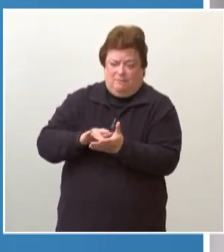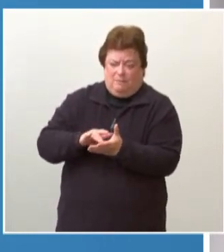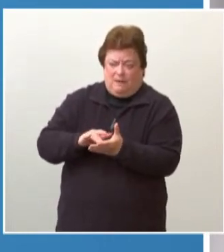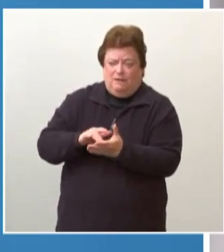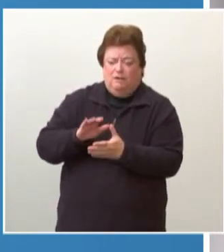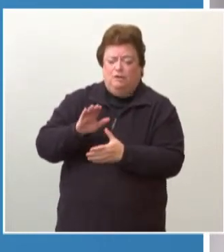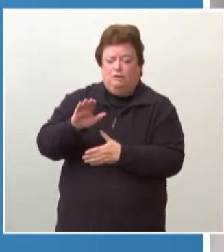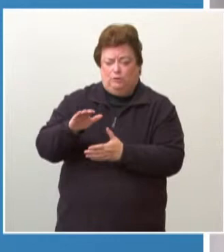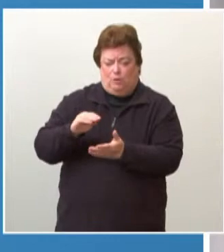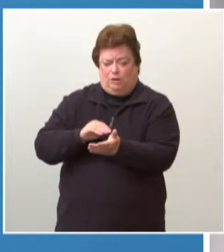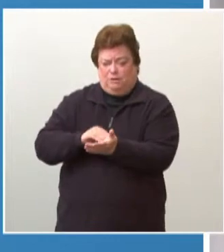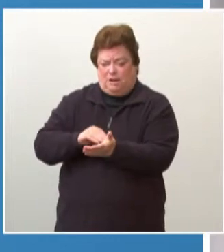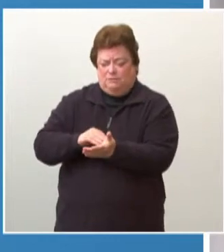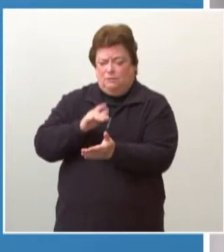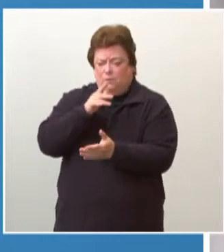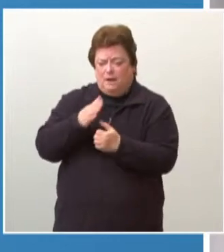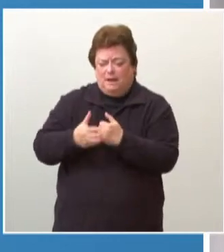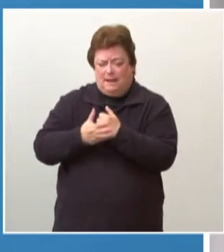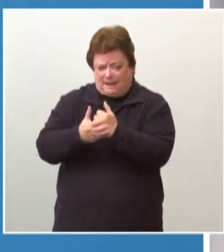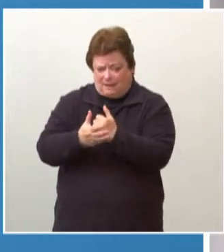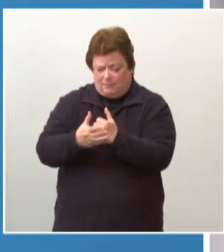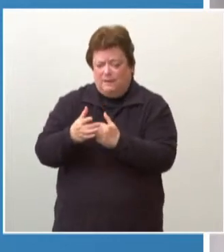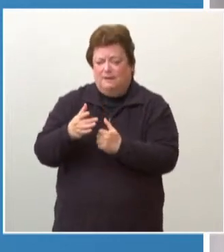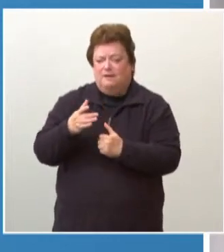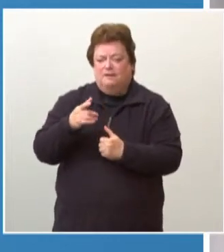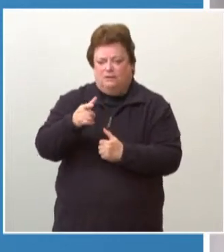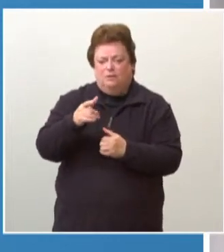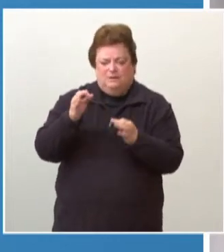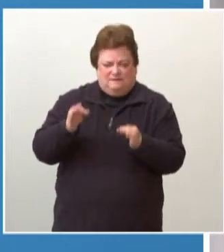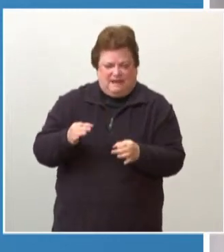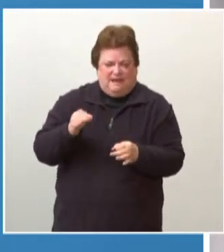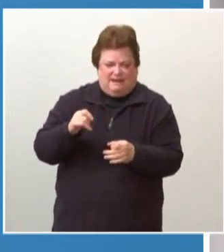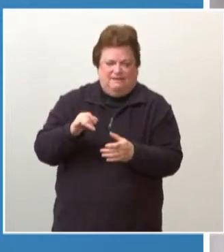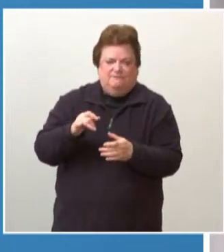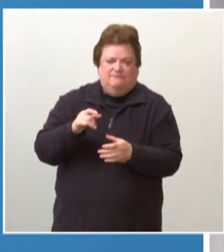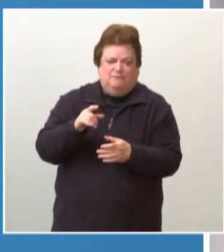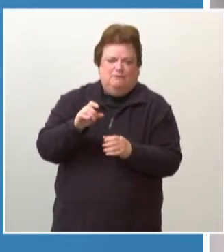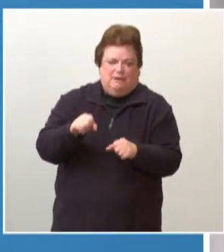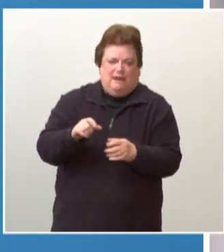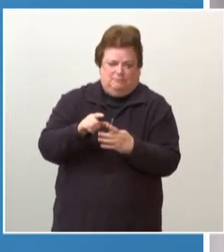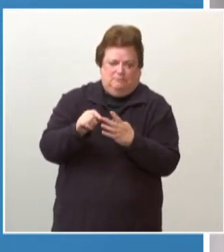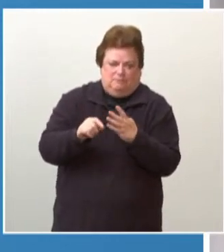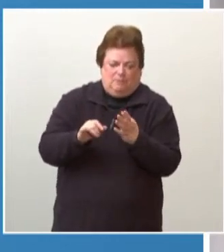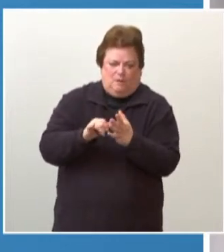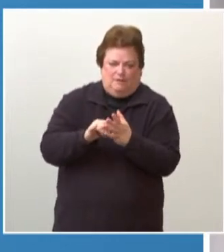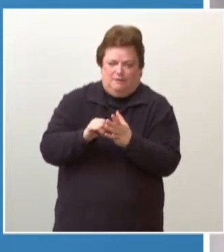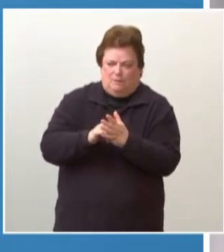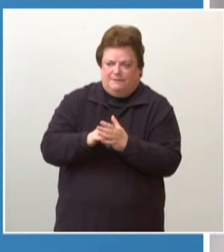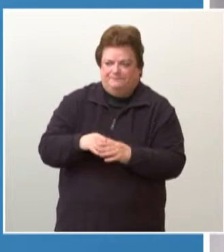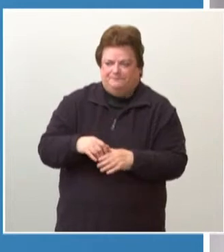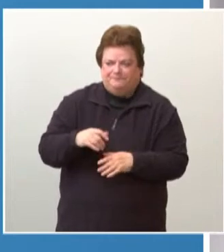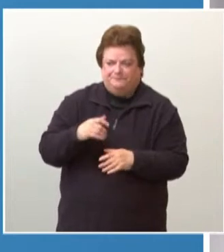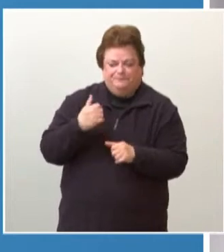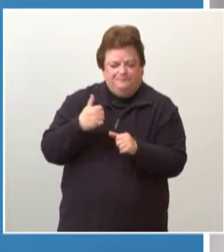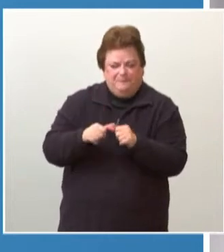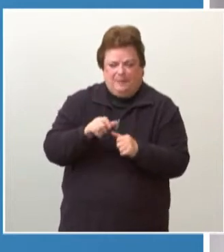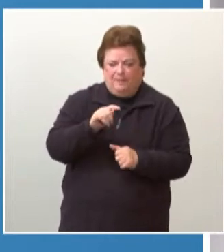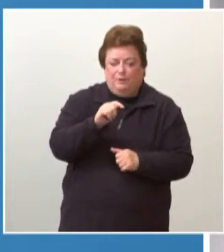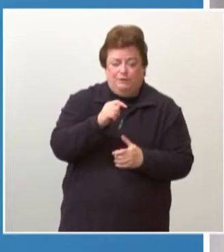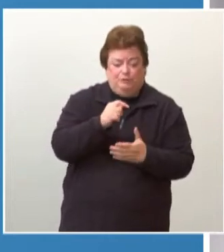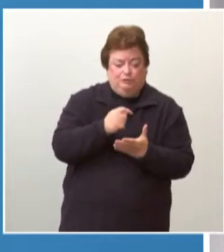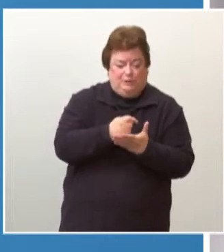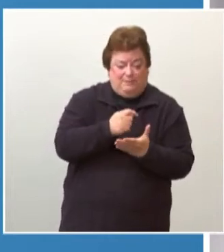help determine if either of these would be an option for you. It's important to remember that treatment does not take the place